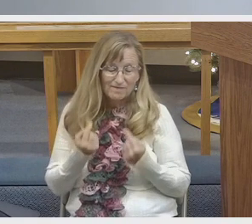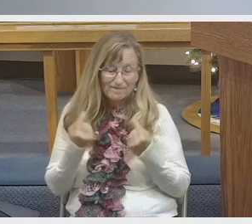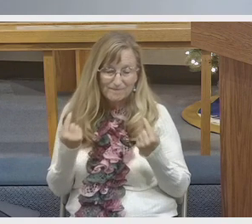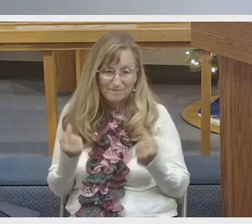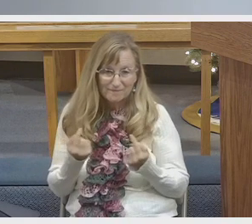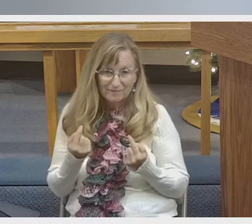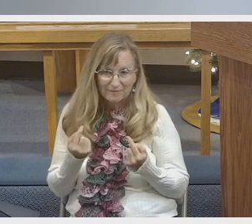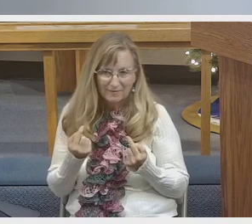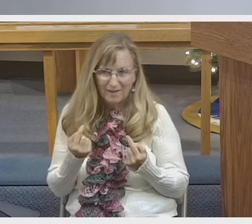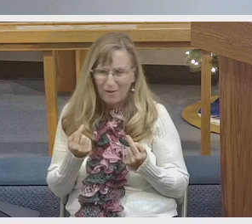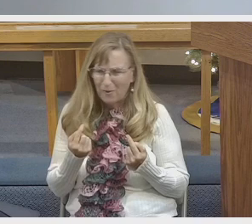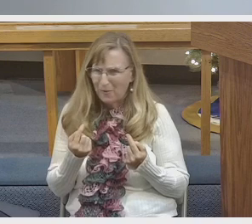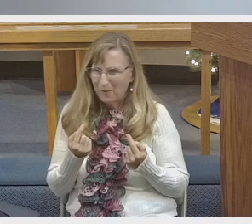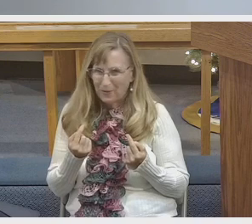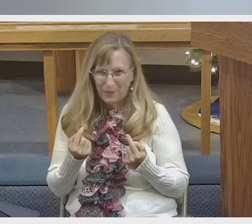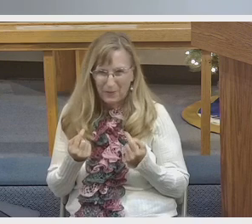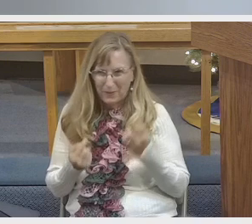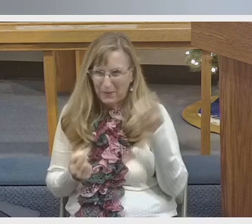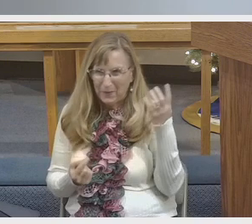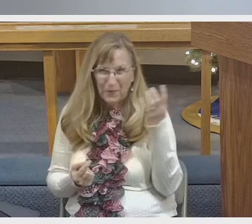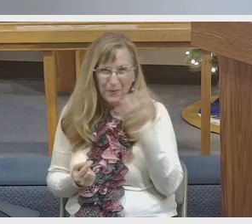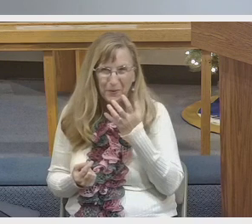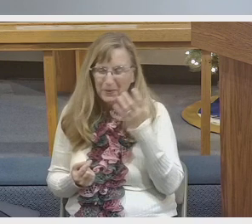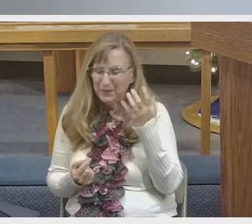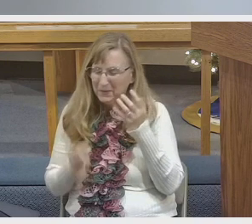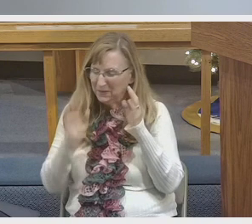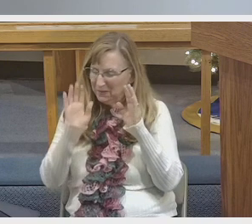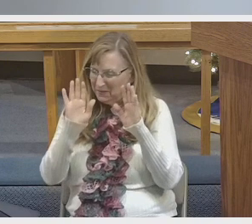What wondrous name is Jesus?